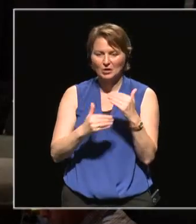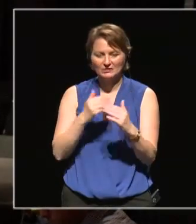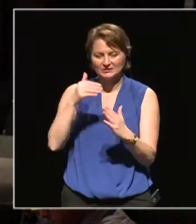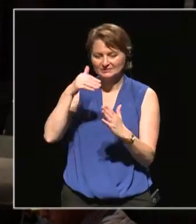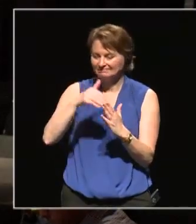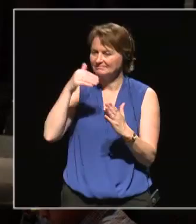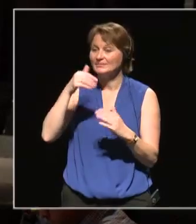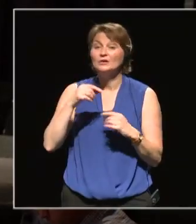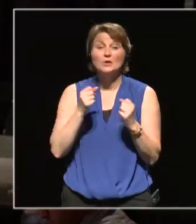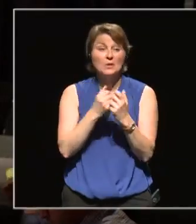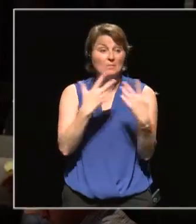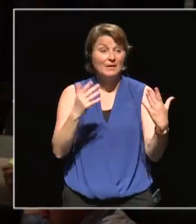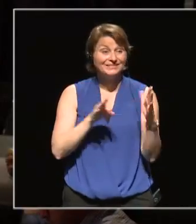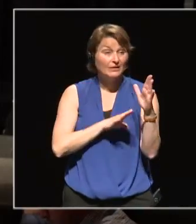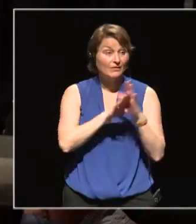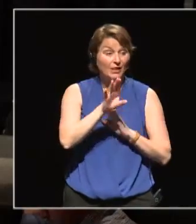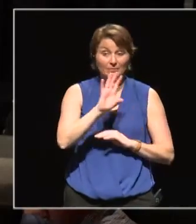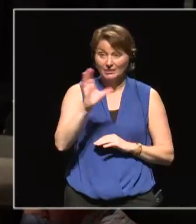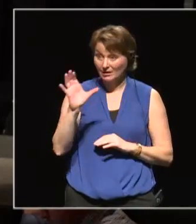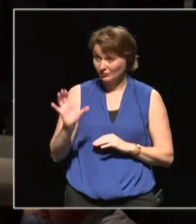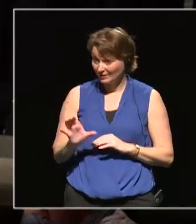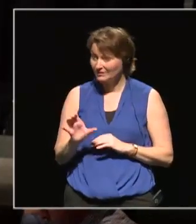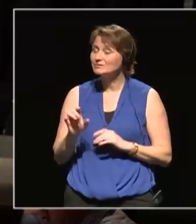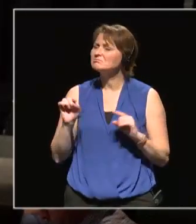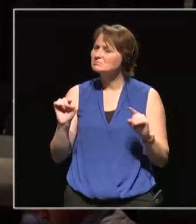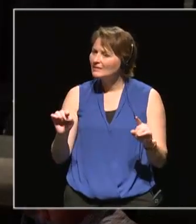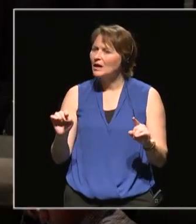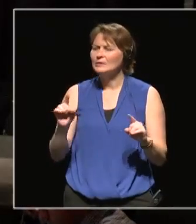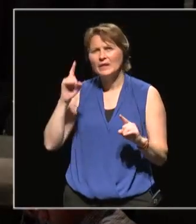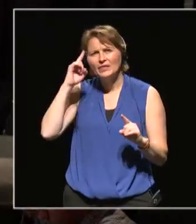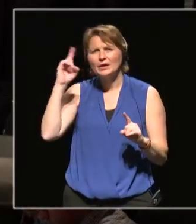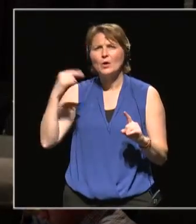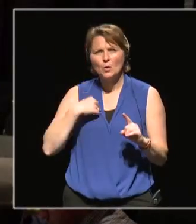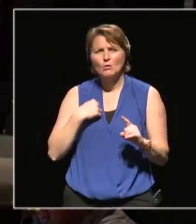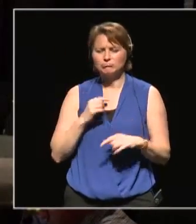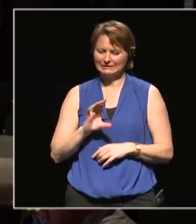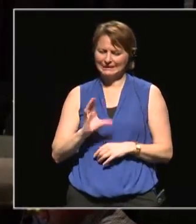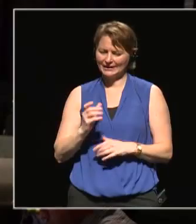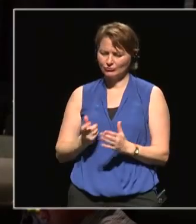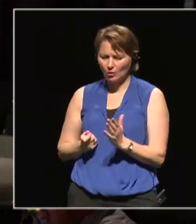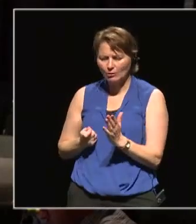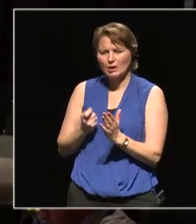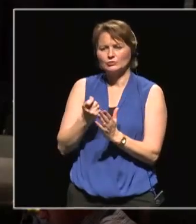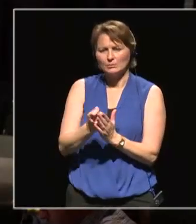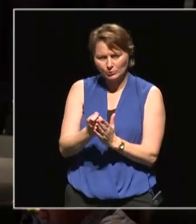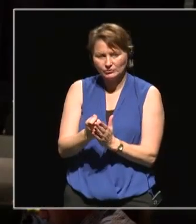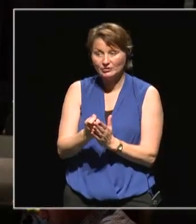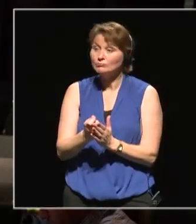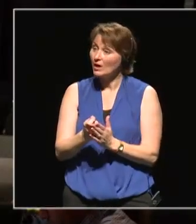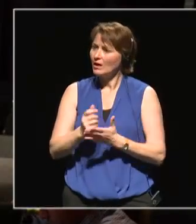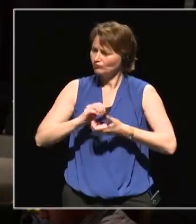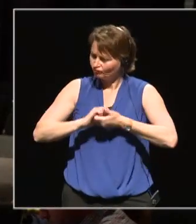developing countries today are starting to prepare their national contributions with a lot of good faith.